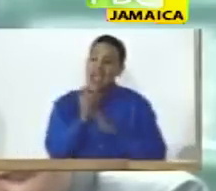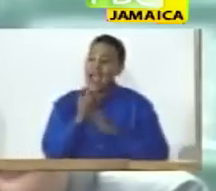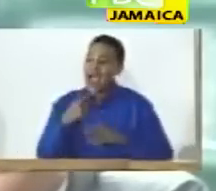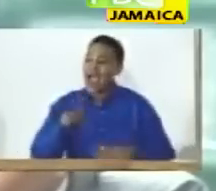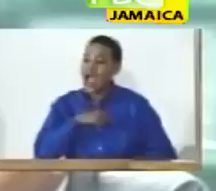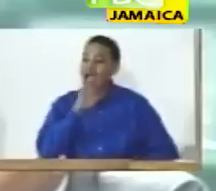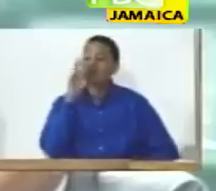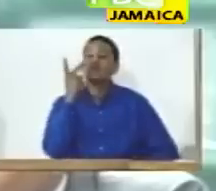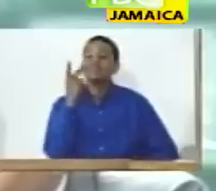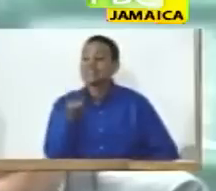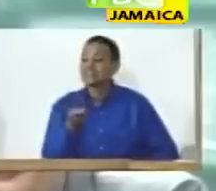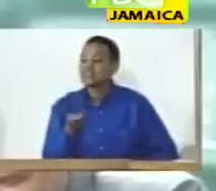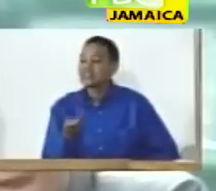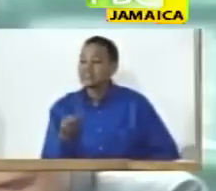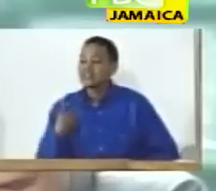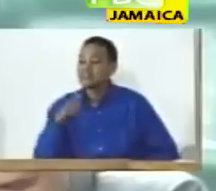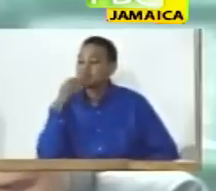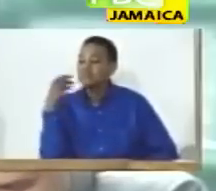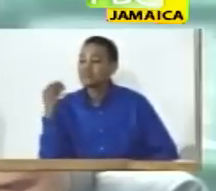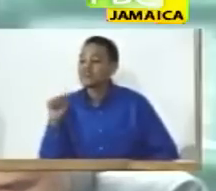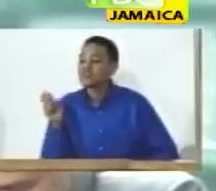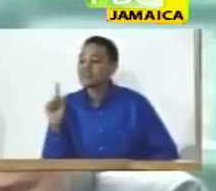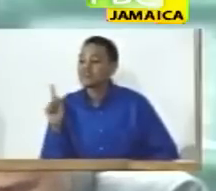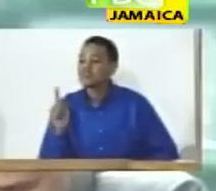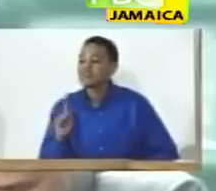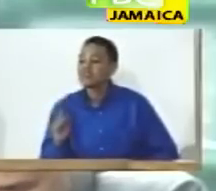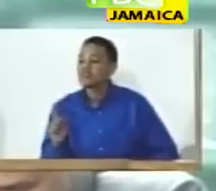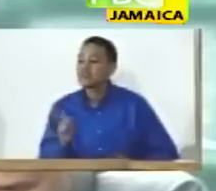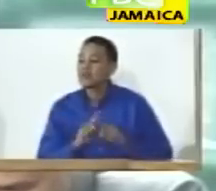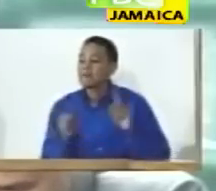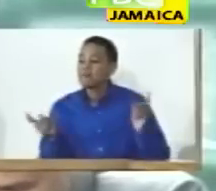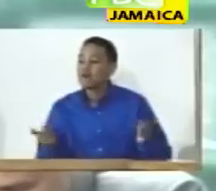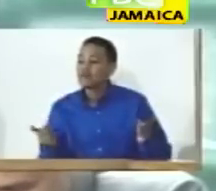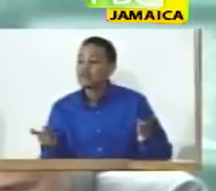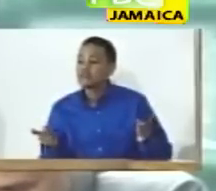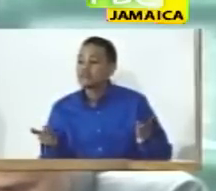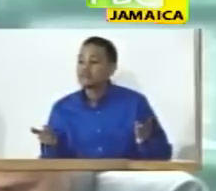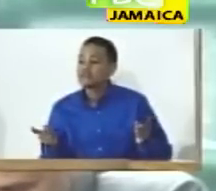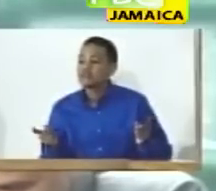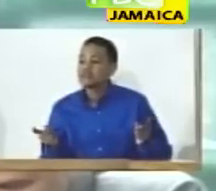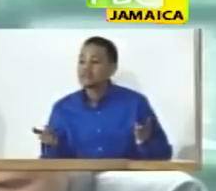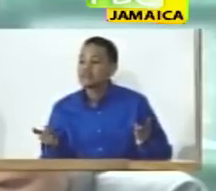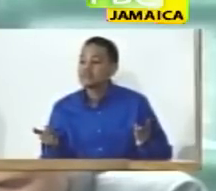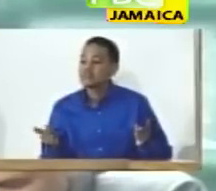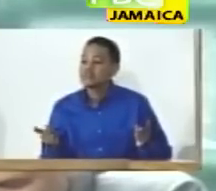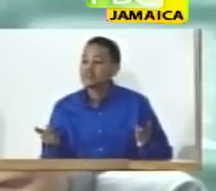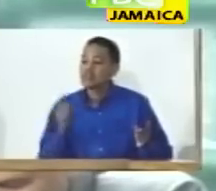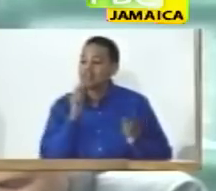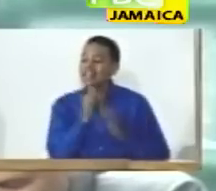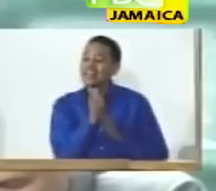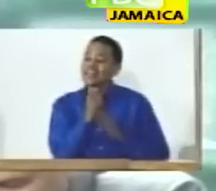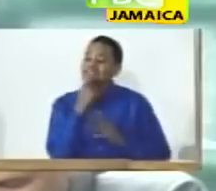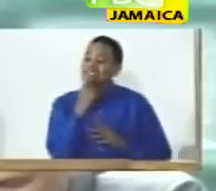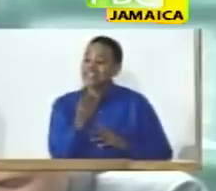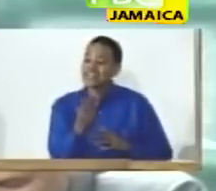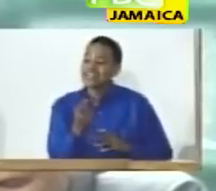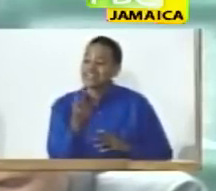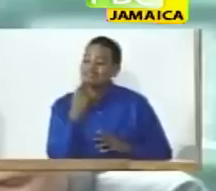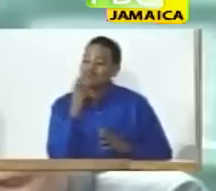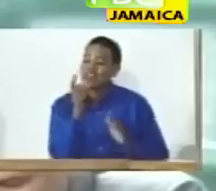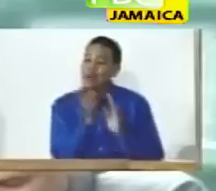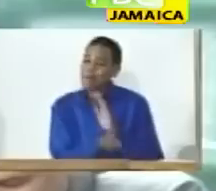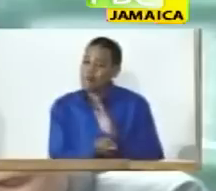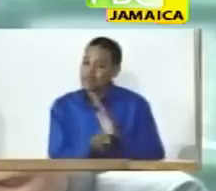see you. I'm not going anywhere. But it is, Mr. President, as the leader said, it is a